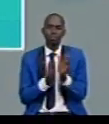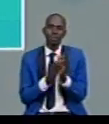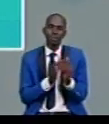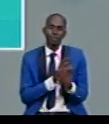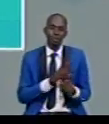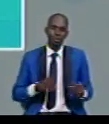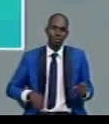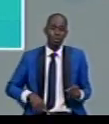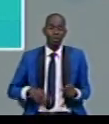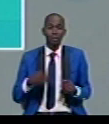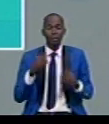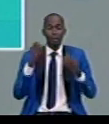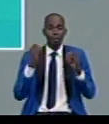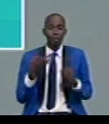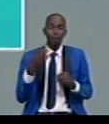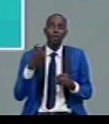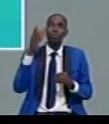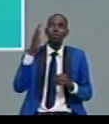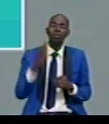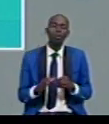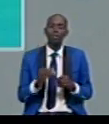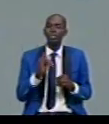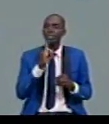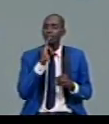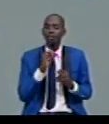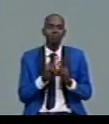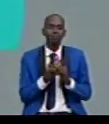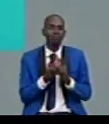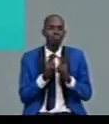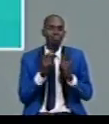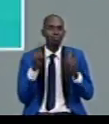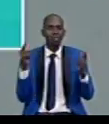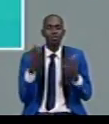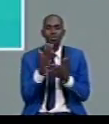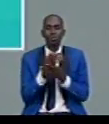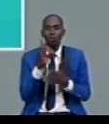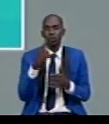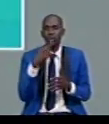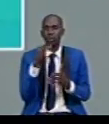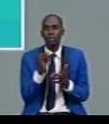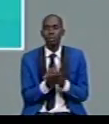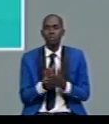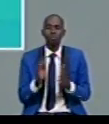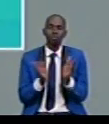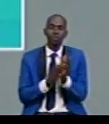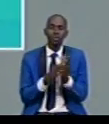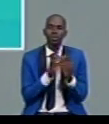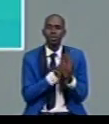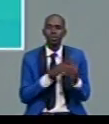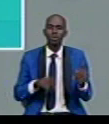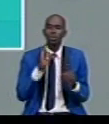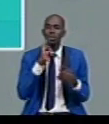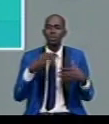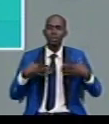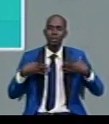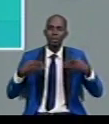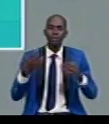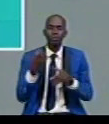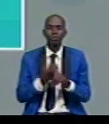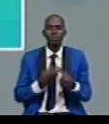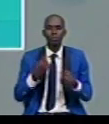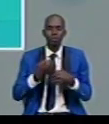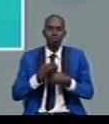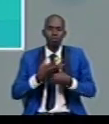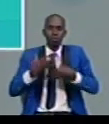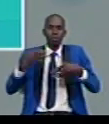evident. As Hepzibah is saying, praise the Lord, I am healed of a tumor in my head, and also the lumps in